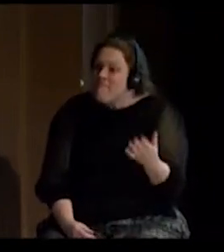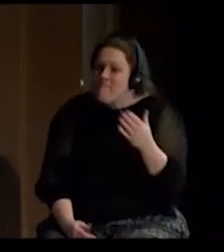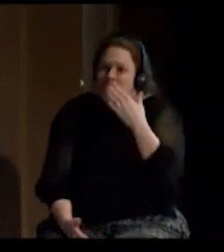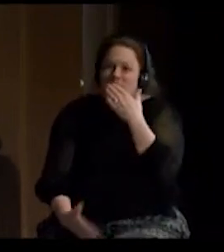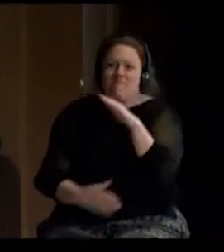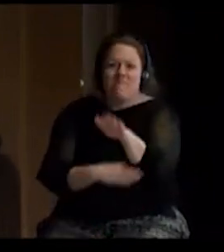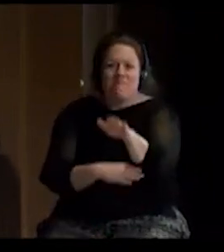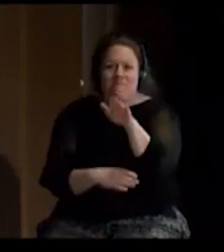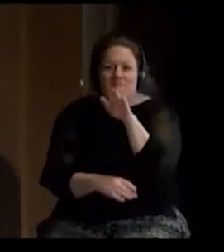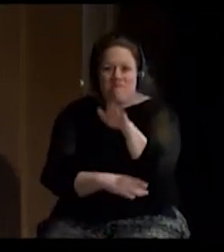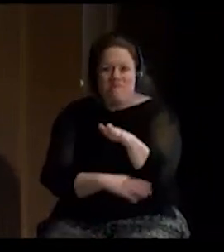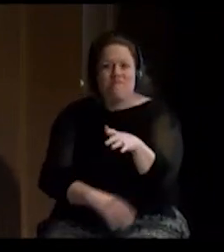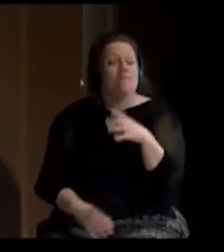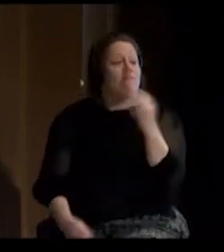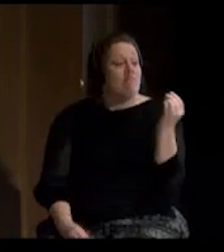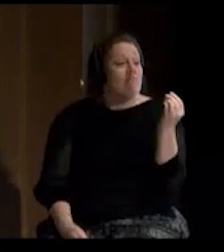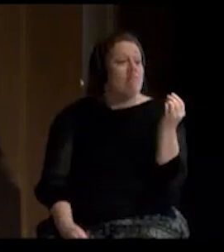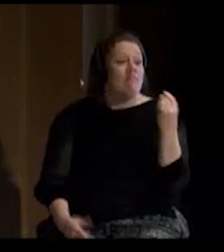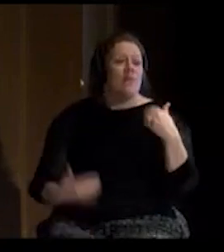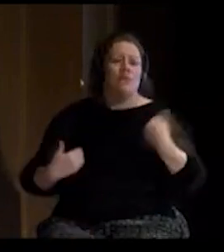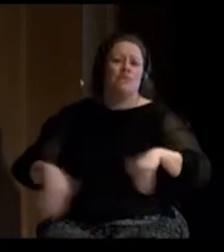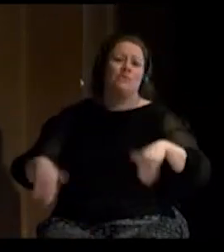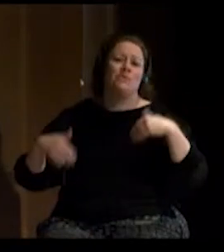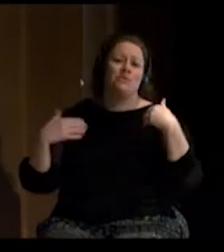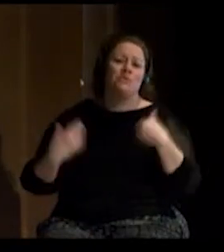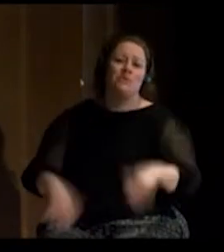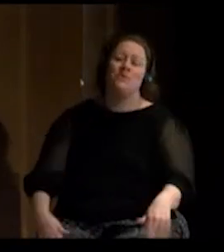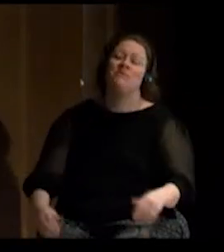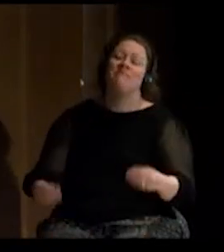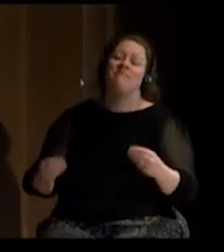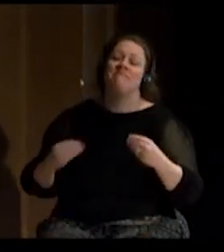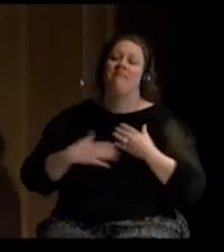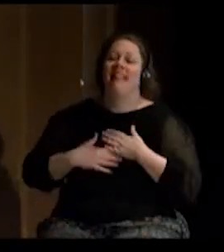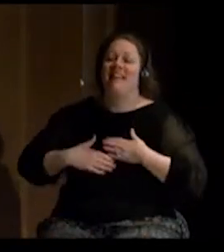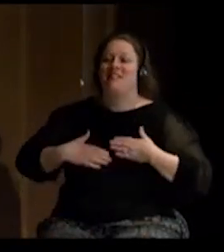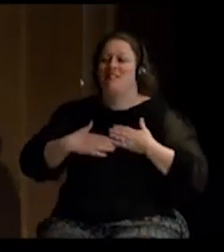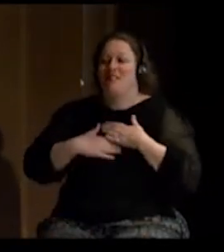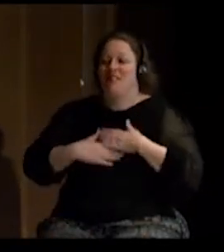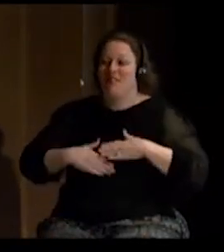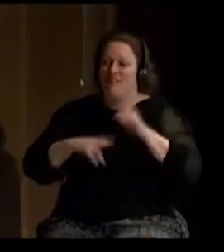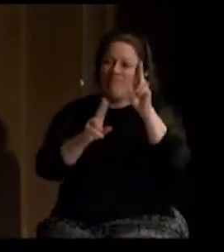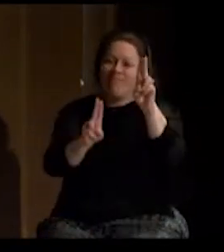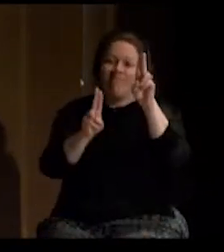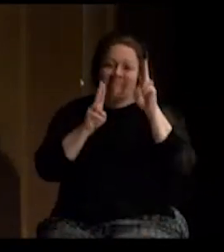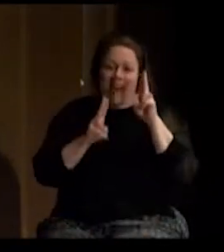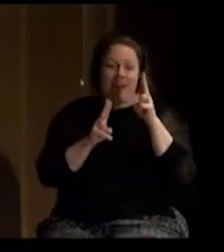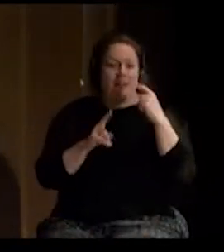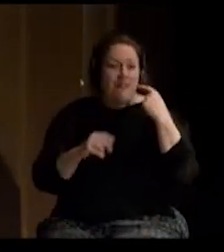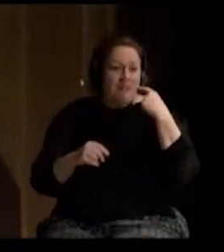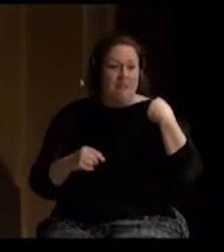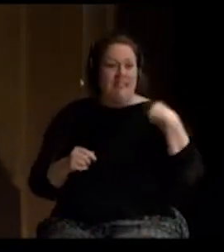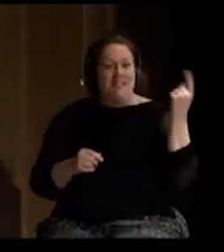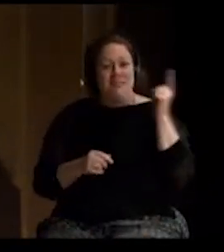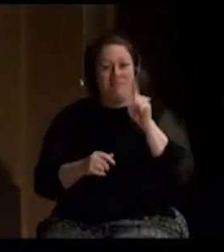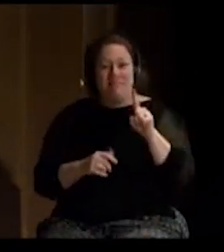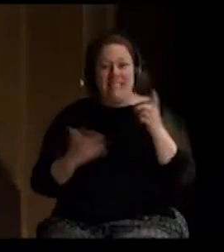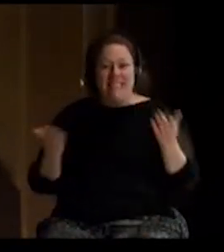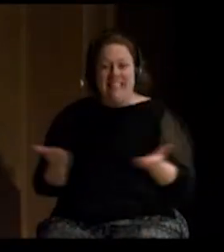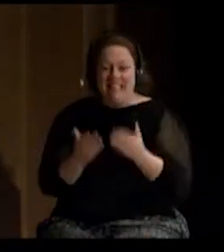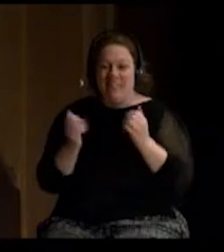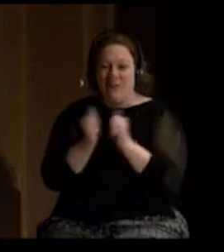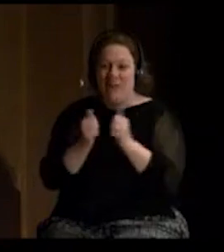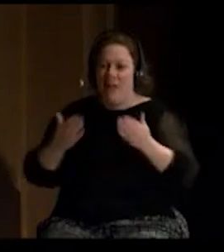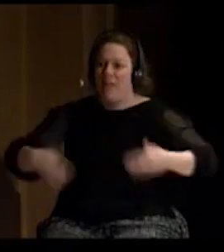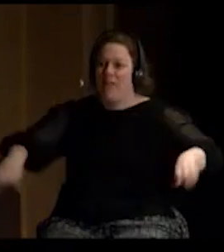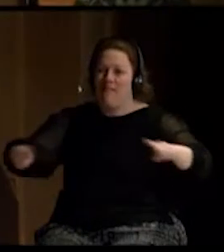good afternoon, and it is an absolute pleasure and an honor for me to be here with all of